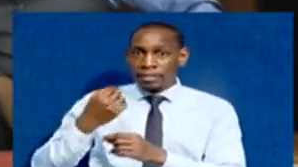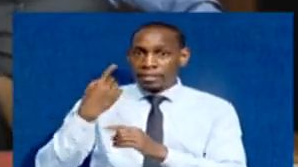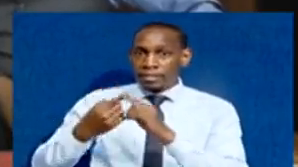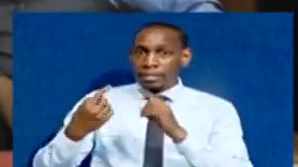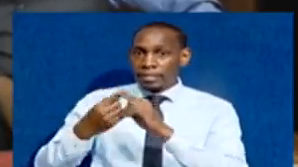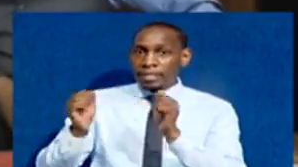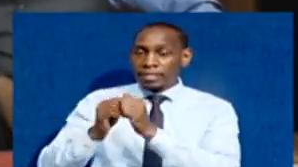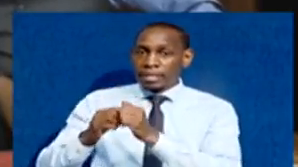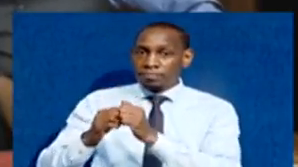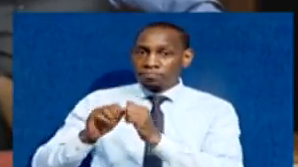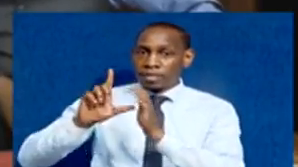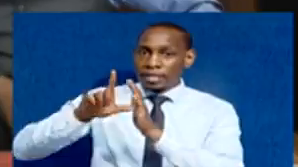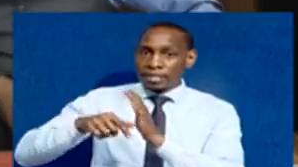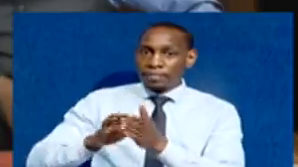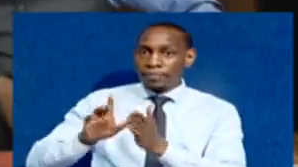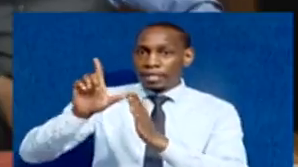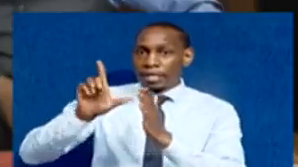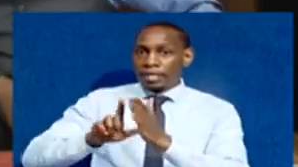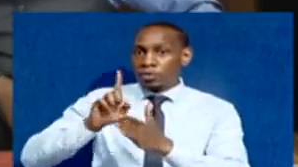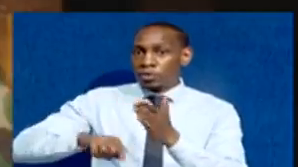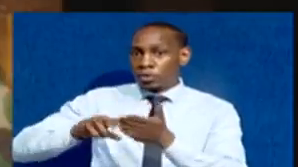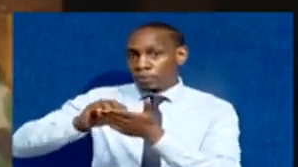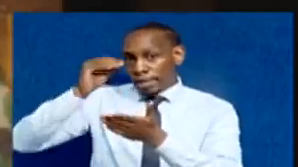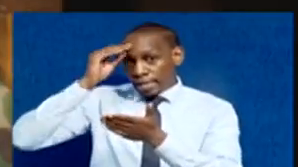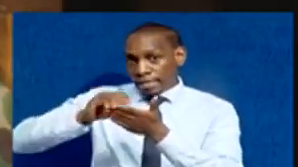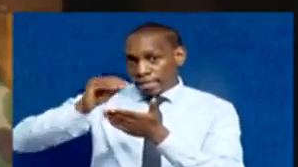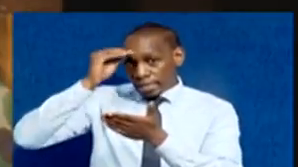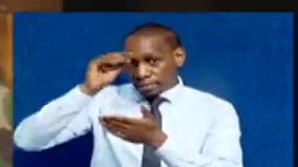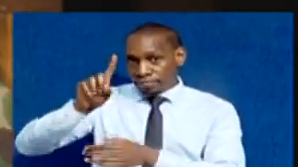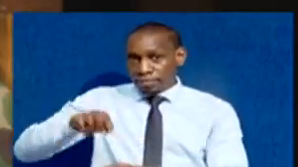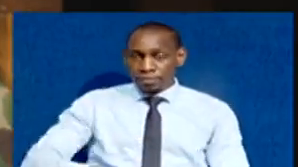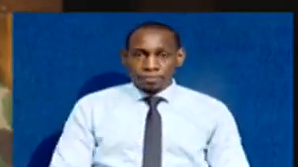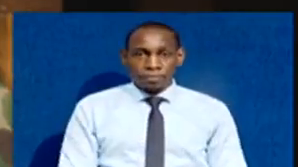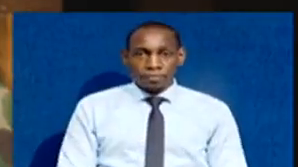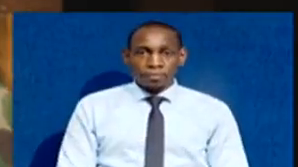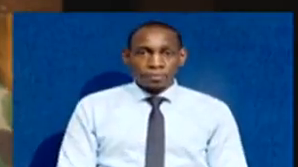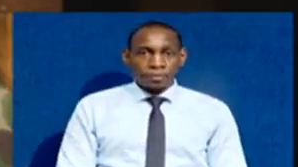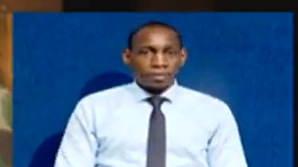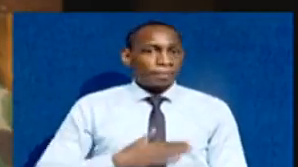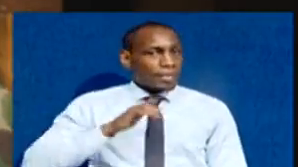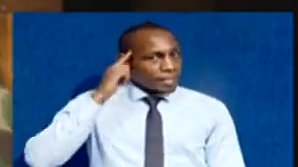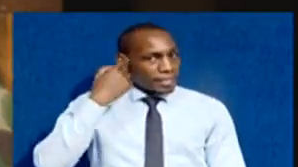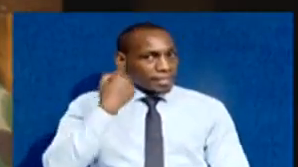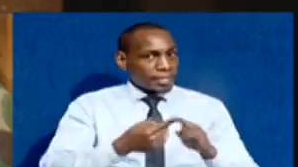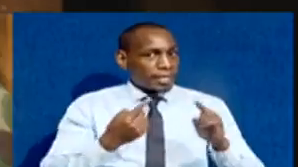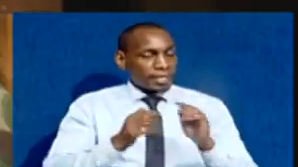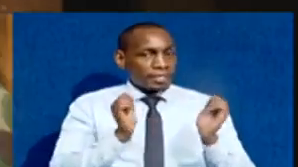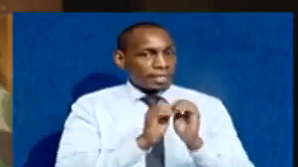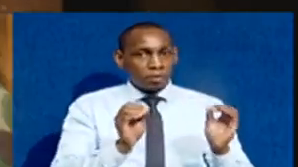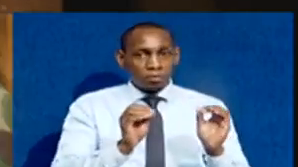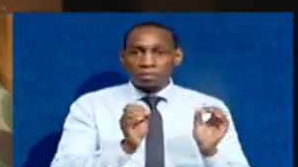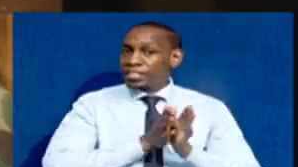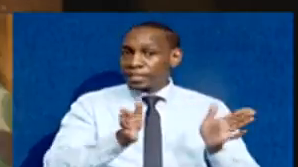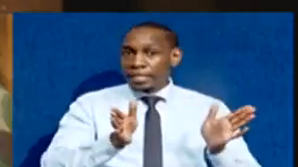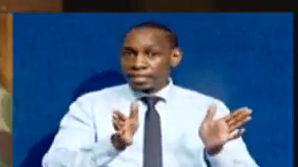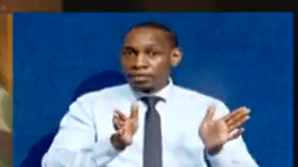later, what lessons have we learned from that? I think it's not been 10 years to the